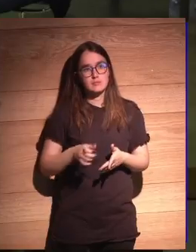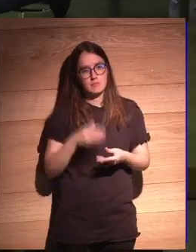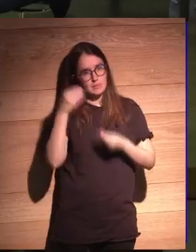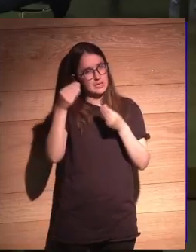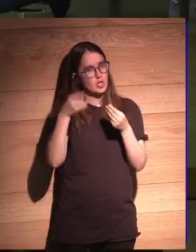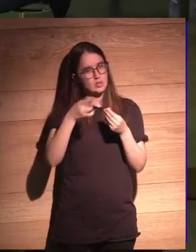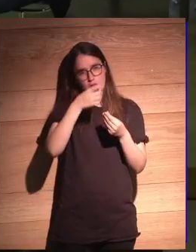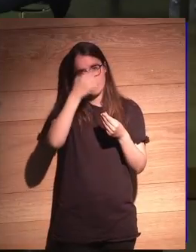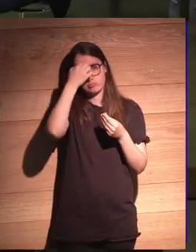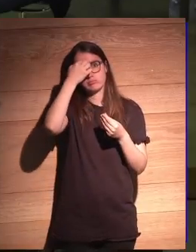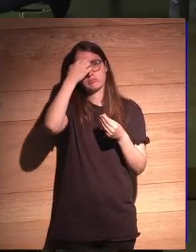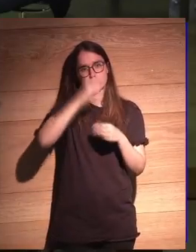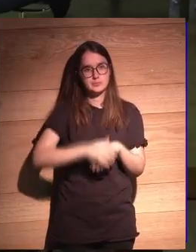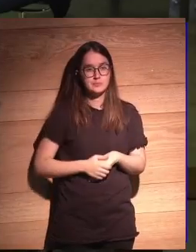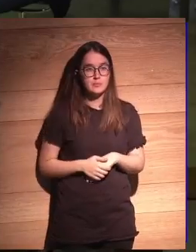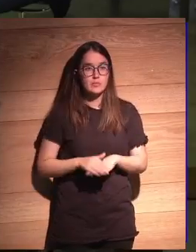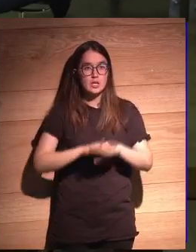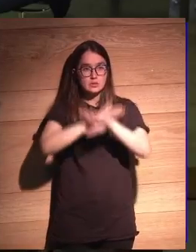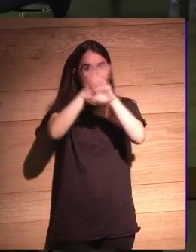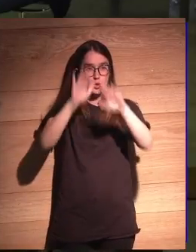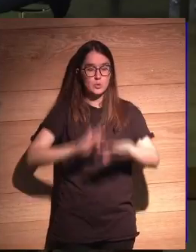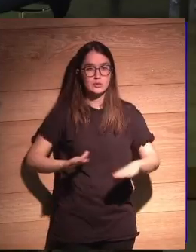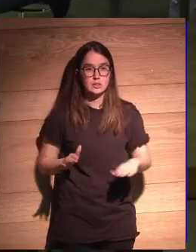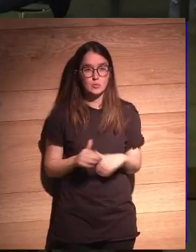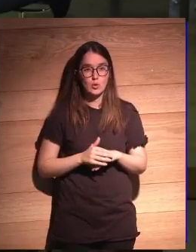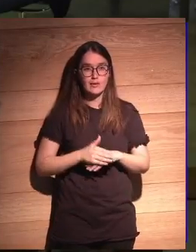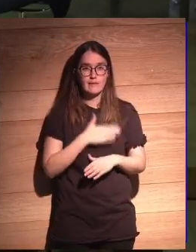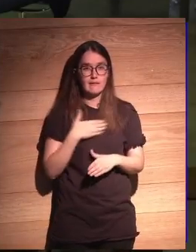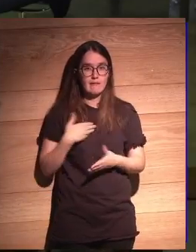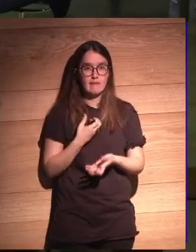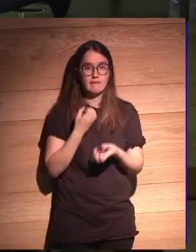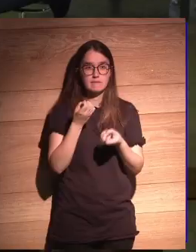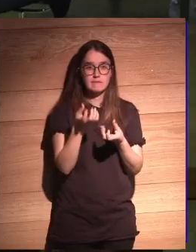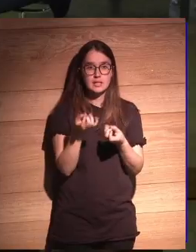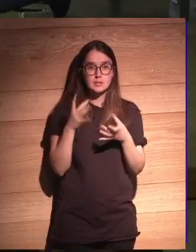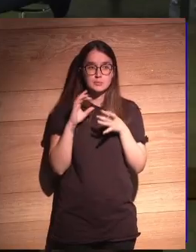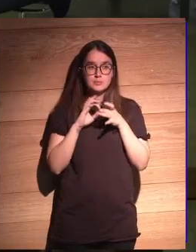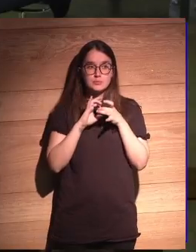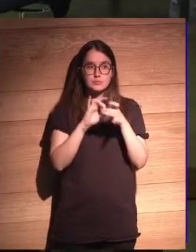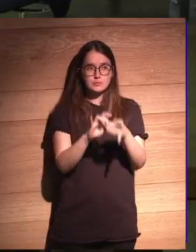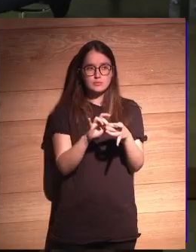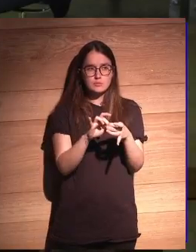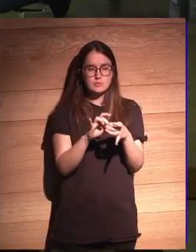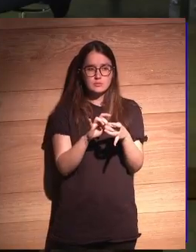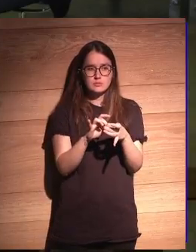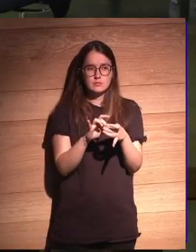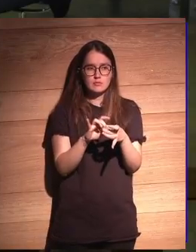in other neighborhoods in the city. And we should not forget this. The last point that I wanted to deal with today is very